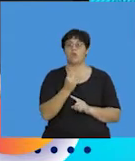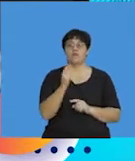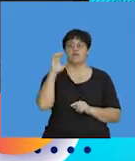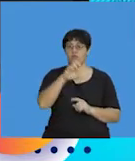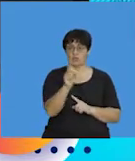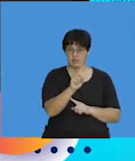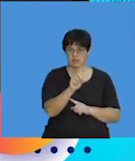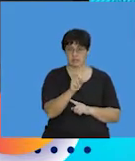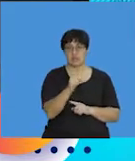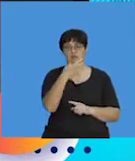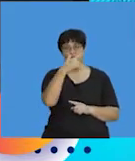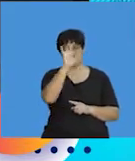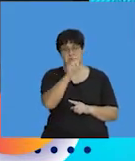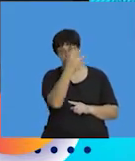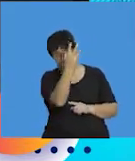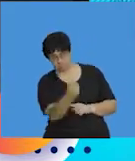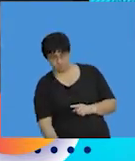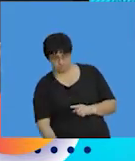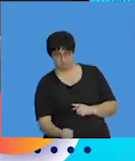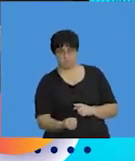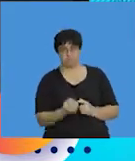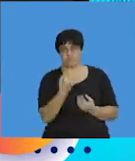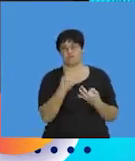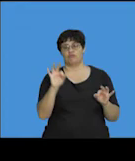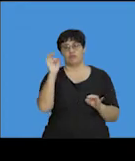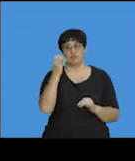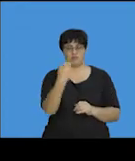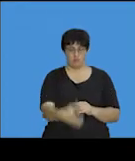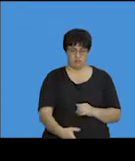acting on it is gravity. It's free fall.